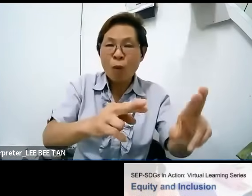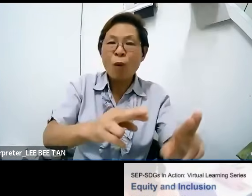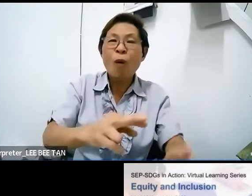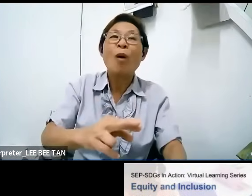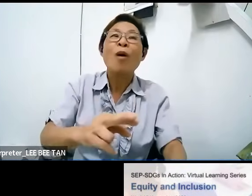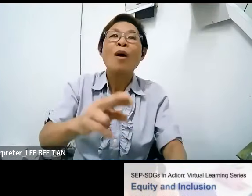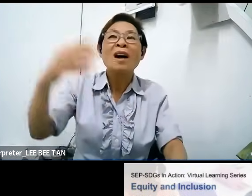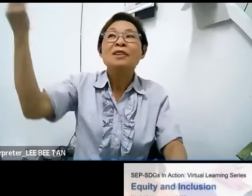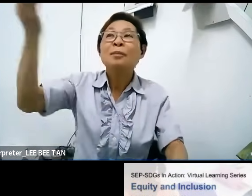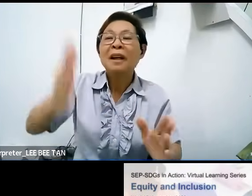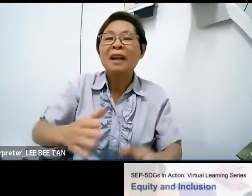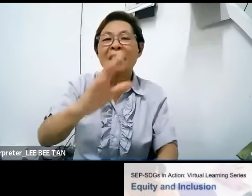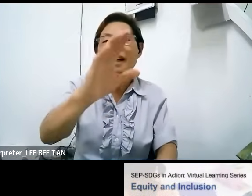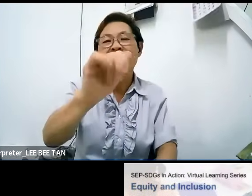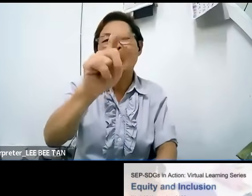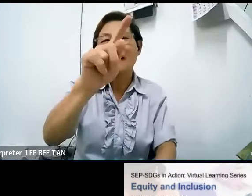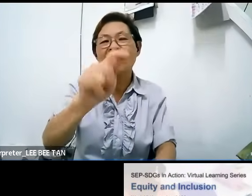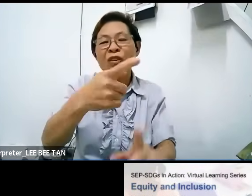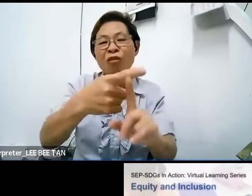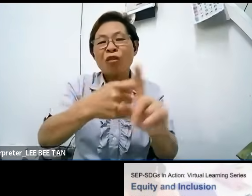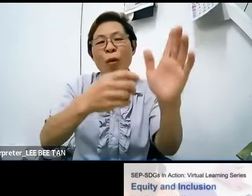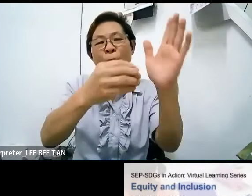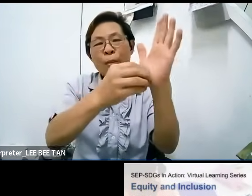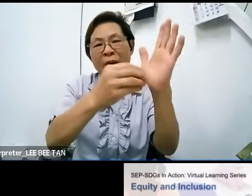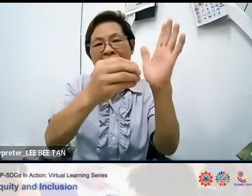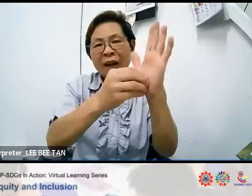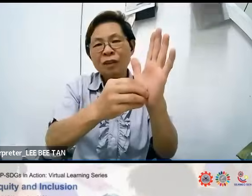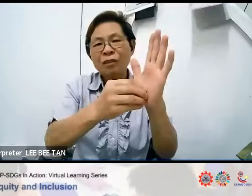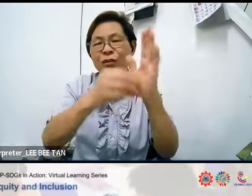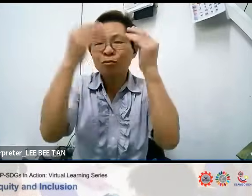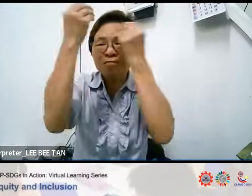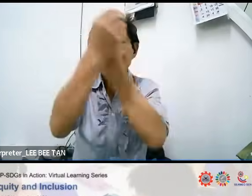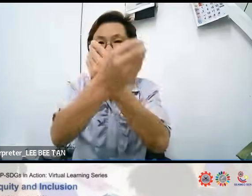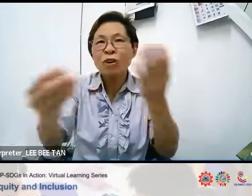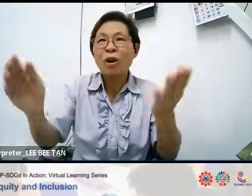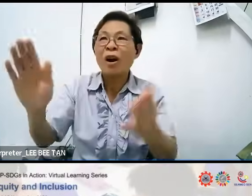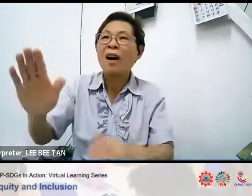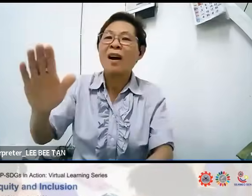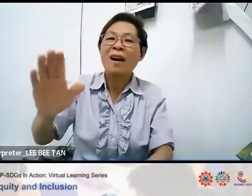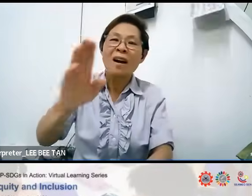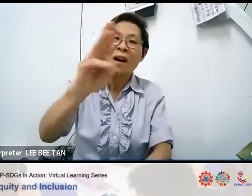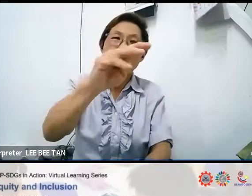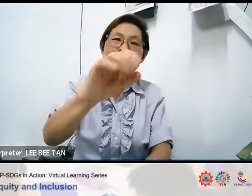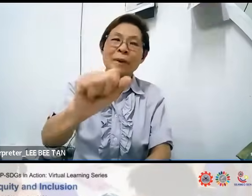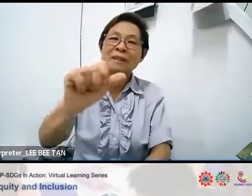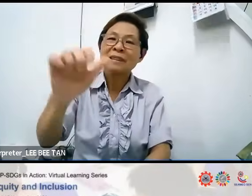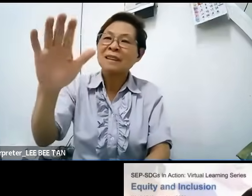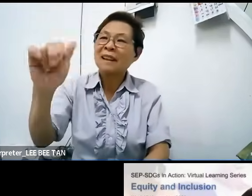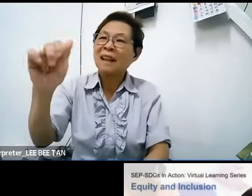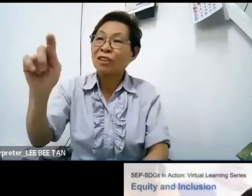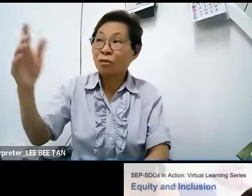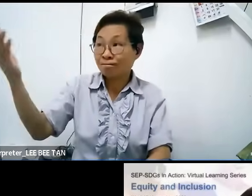Catherine from UNESCO Bangkok, to share your insights. Ms. Catherine, the floor is yours.